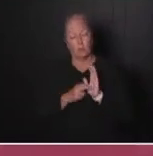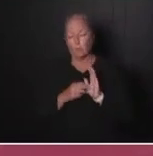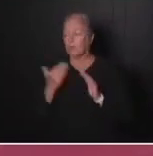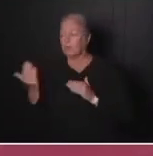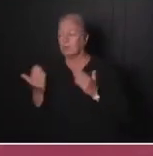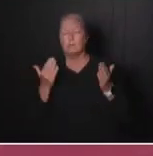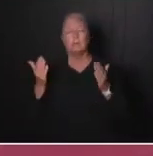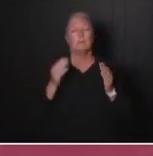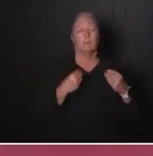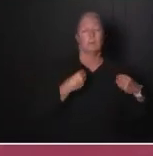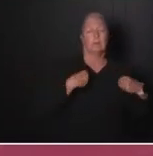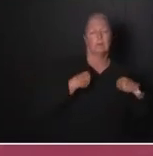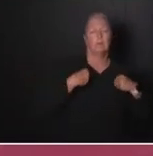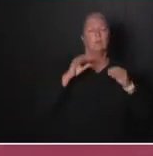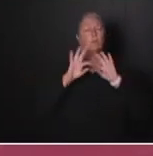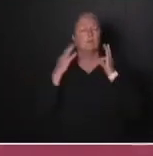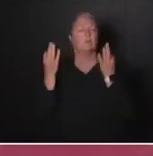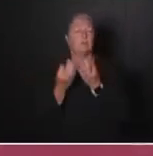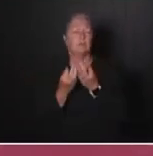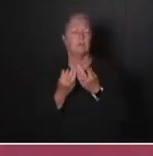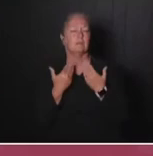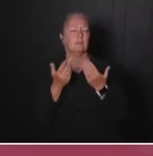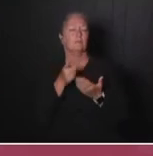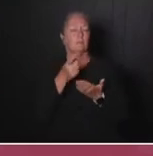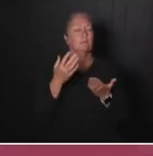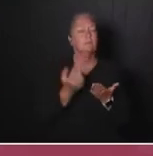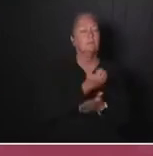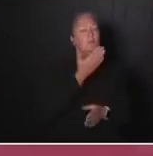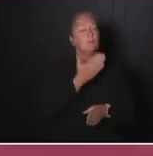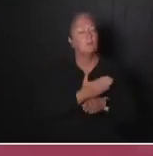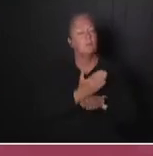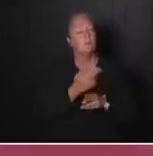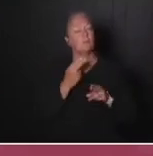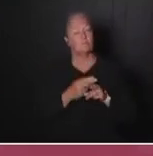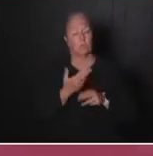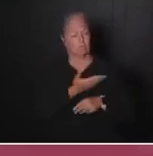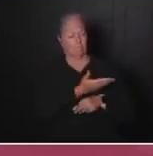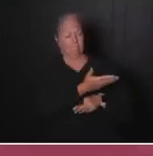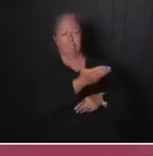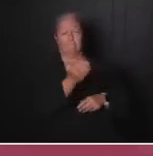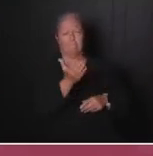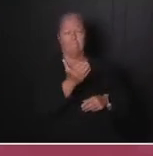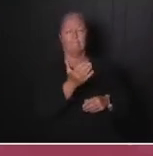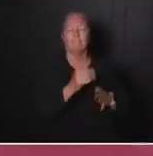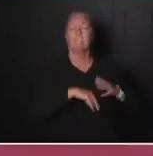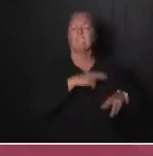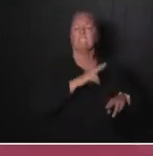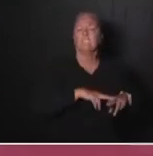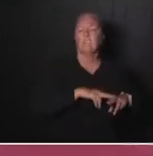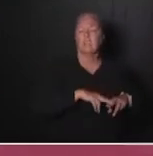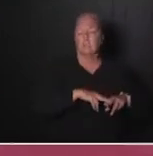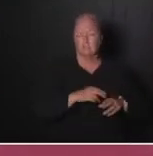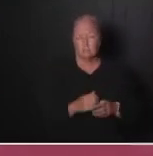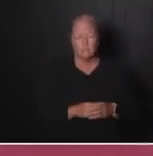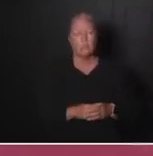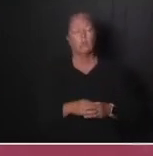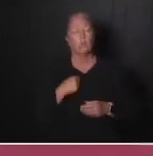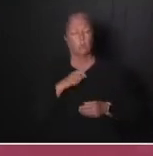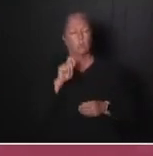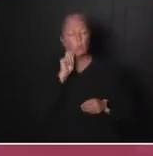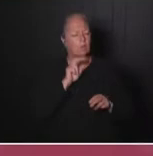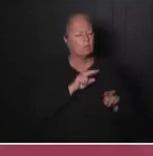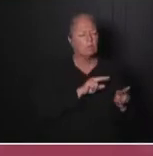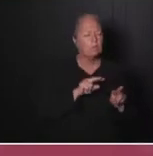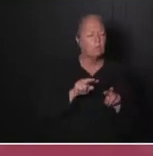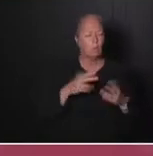and organisations that offer secure work for their employees. We'll expose and close the gender